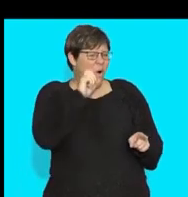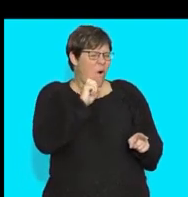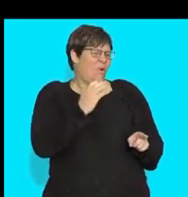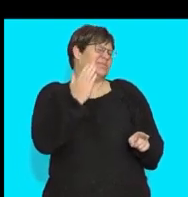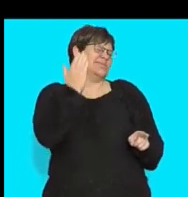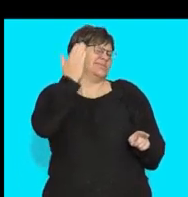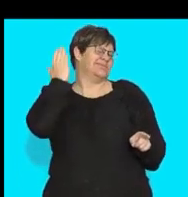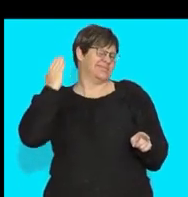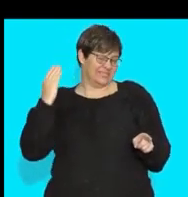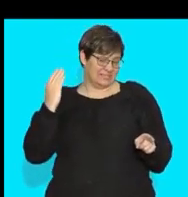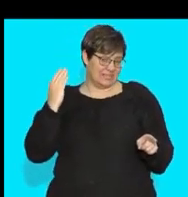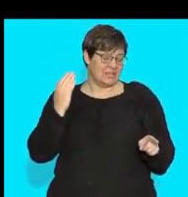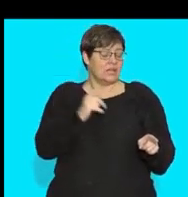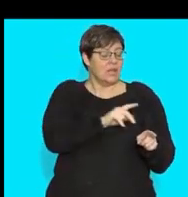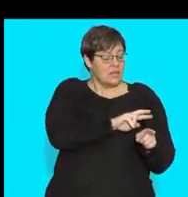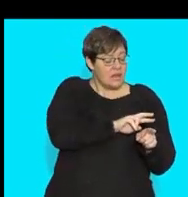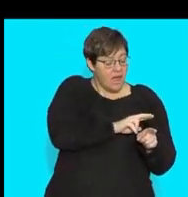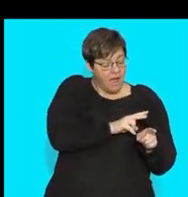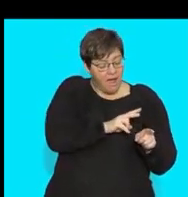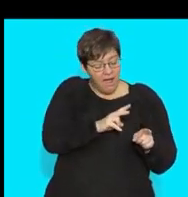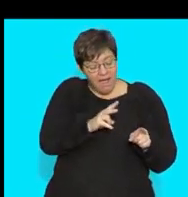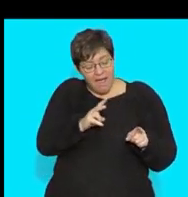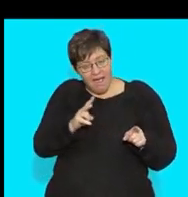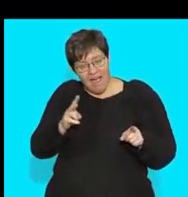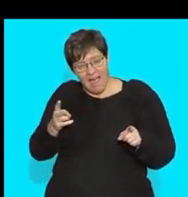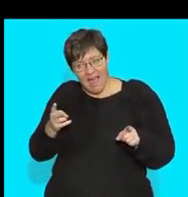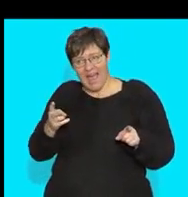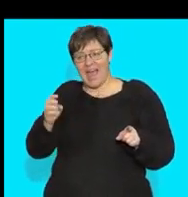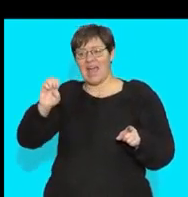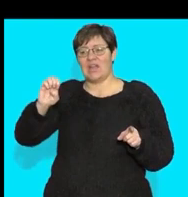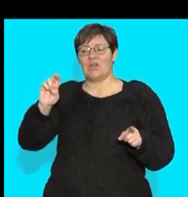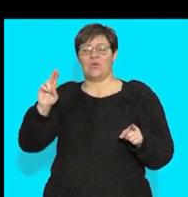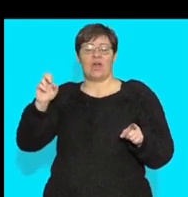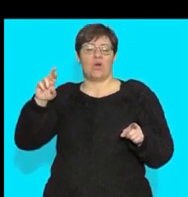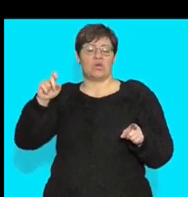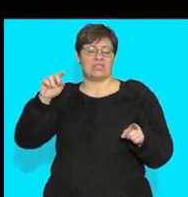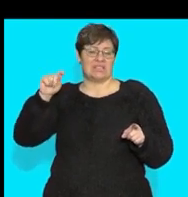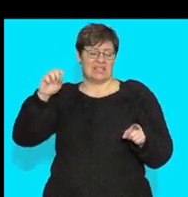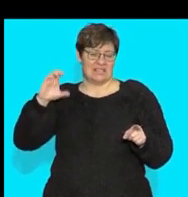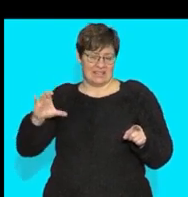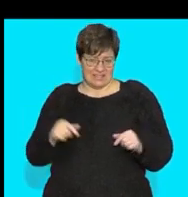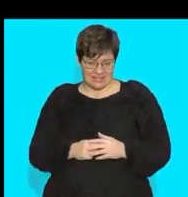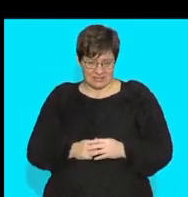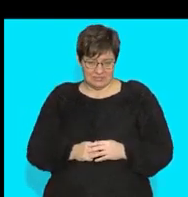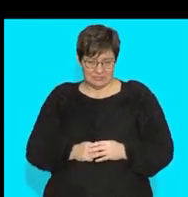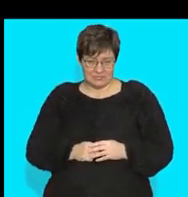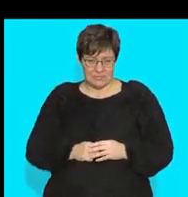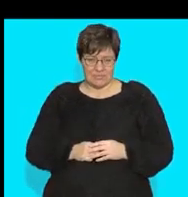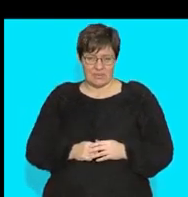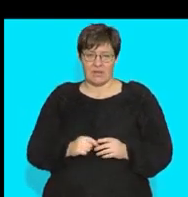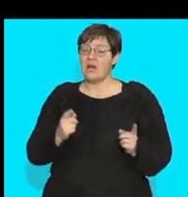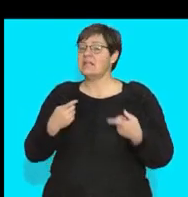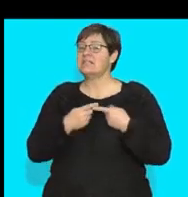when we come to the differences of the two, the differences is very